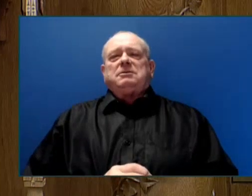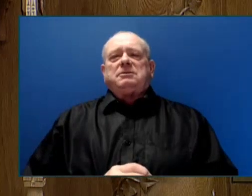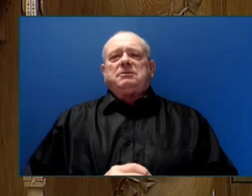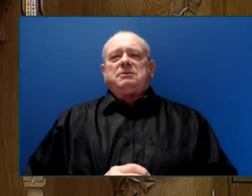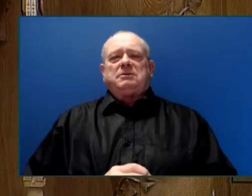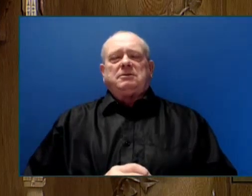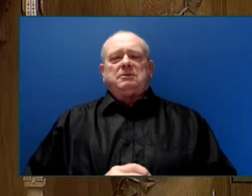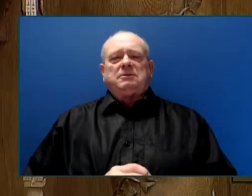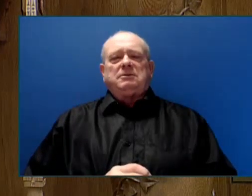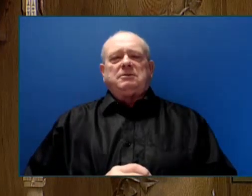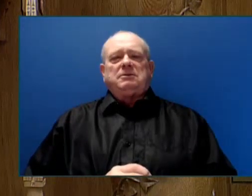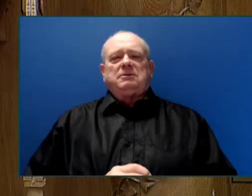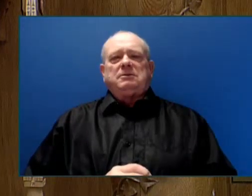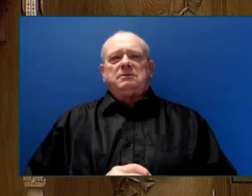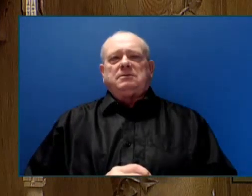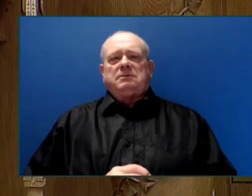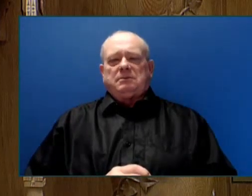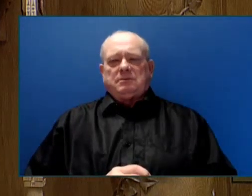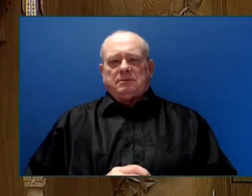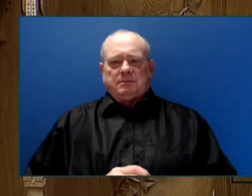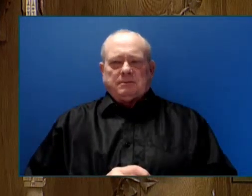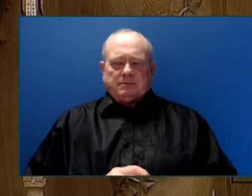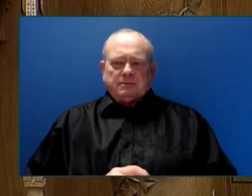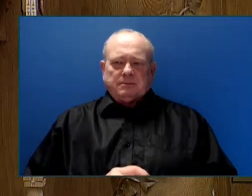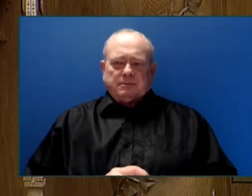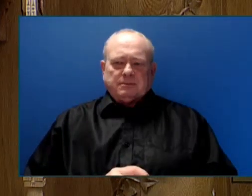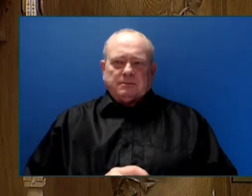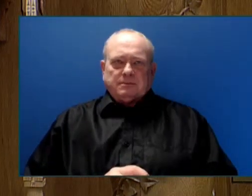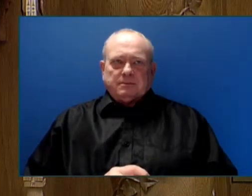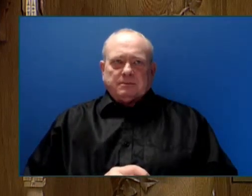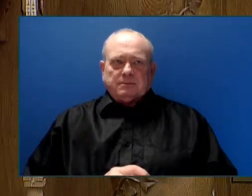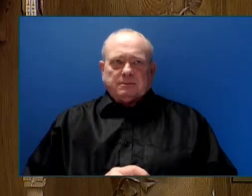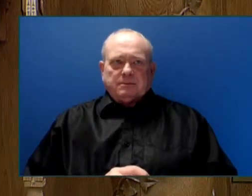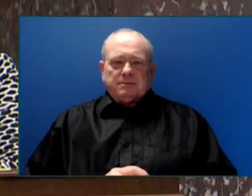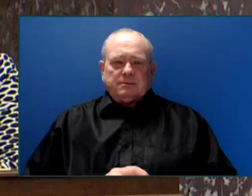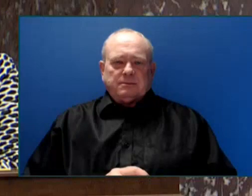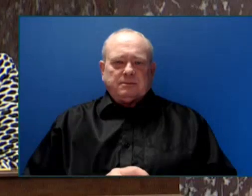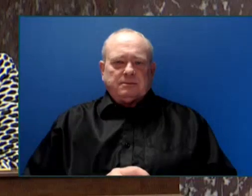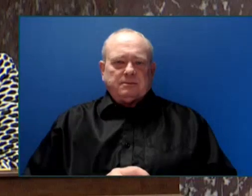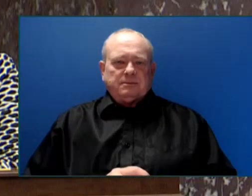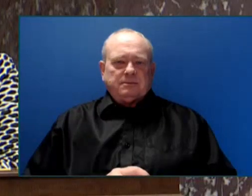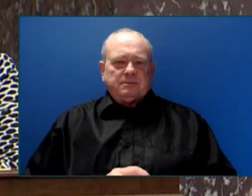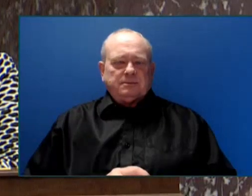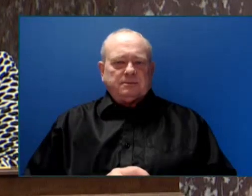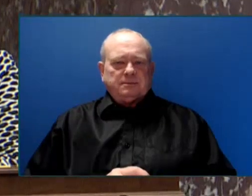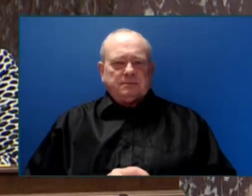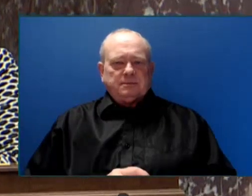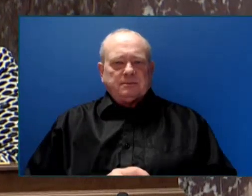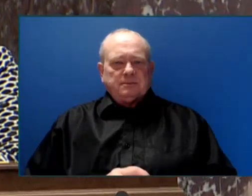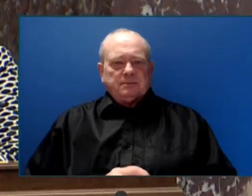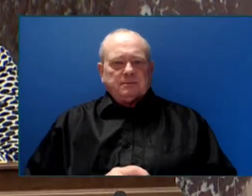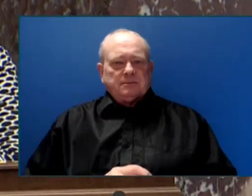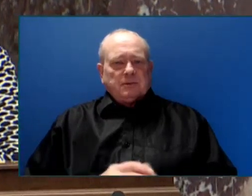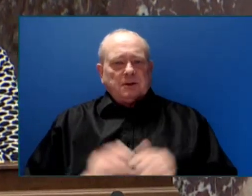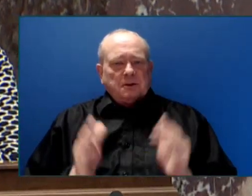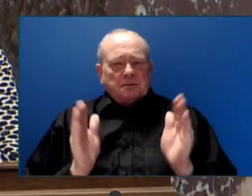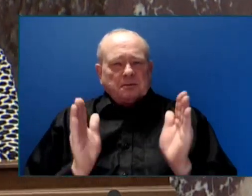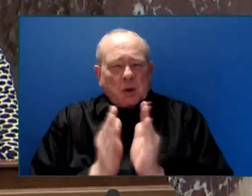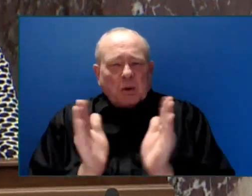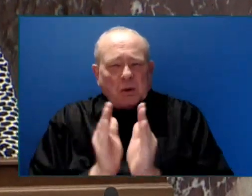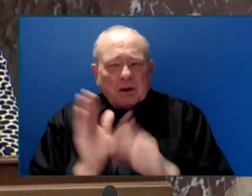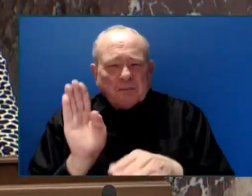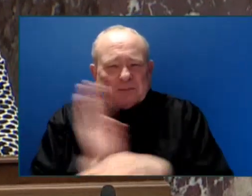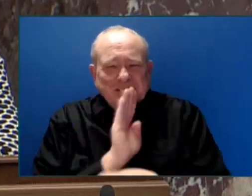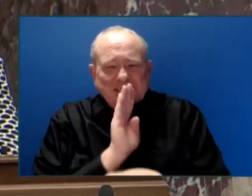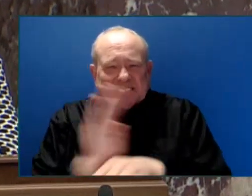Member for Caribou North. Mr. Speaker, small businesses in Quesnel are hanging on by a thread as a direct result